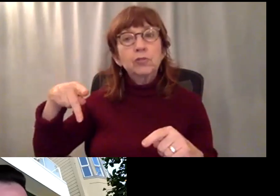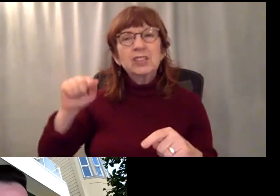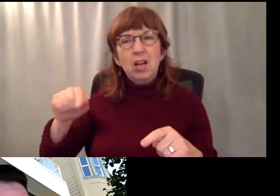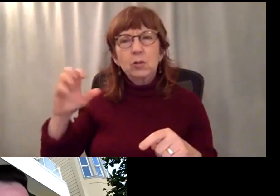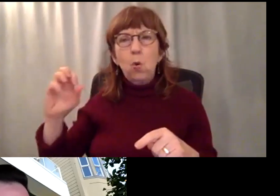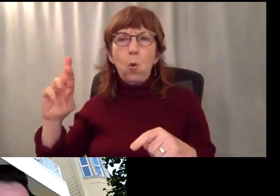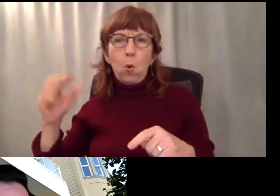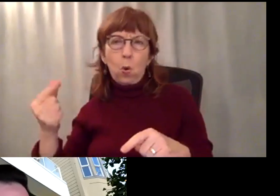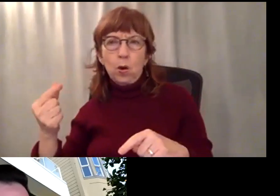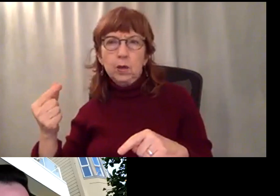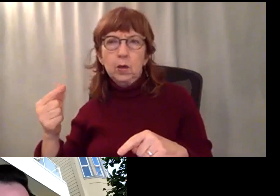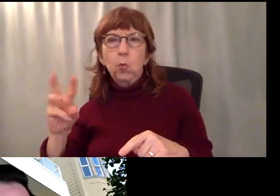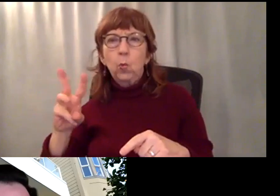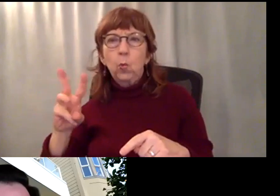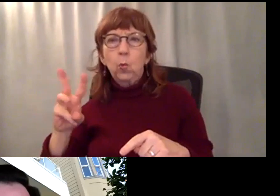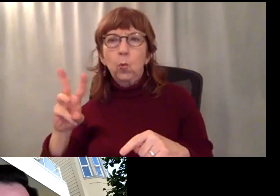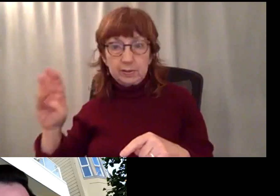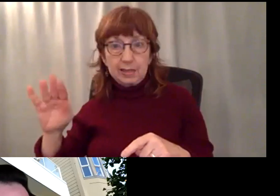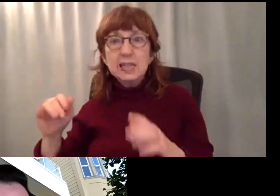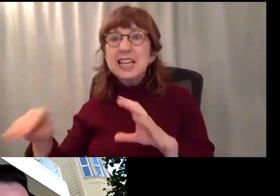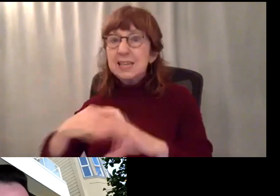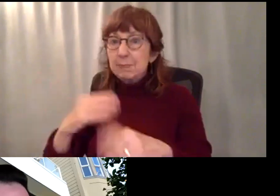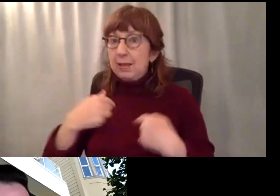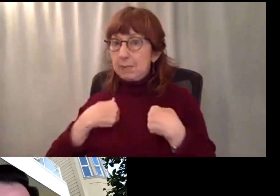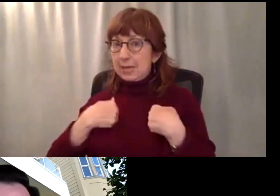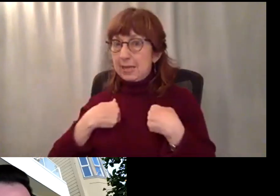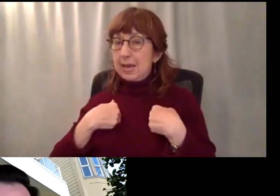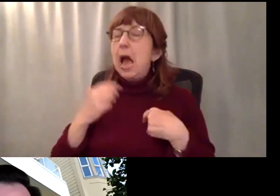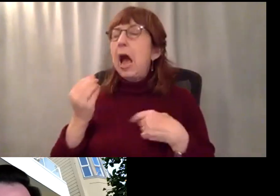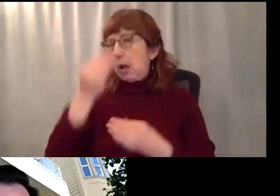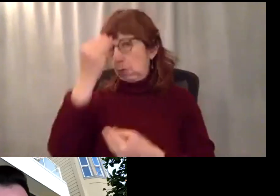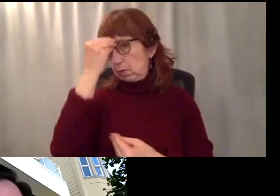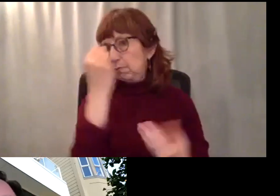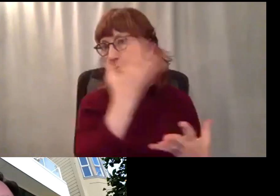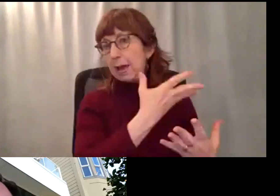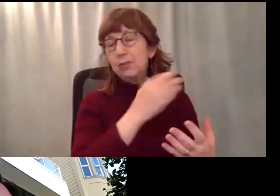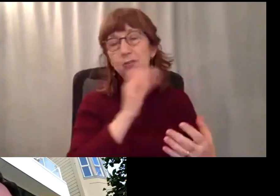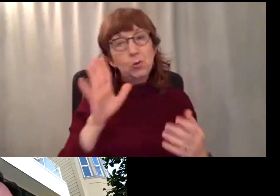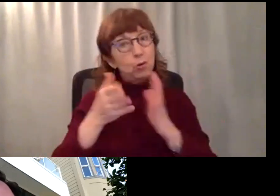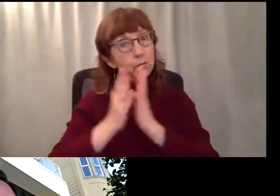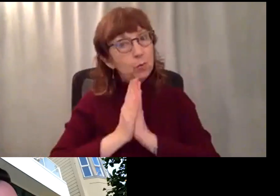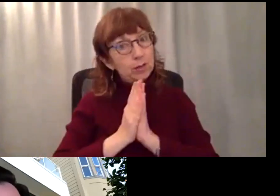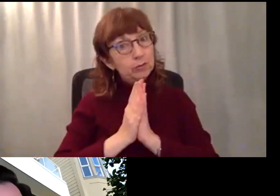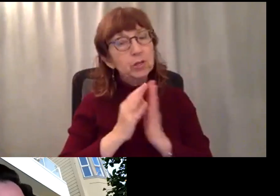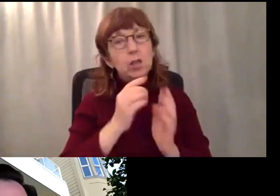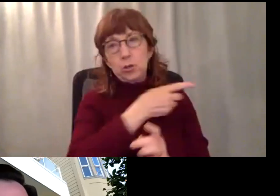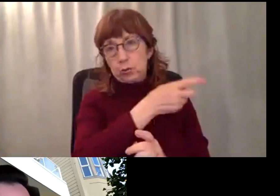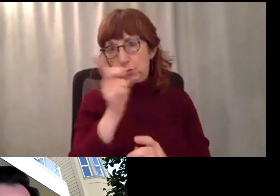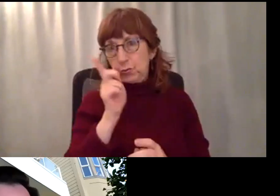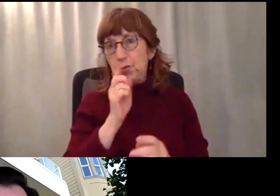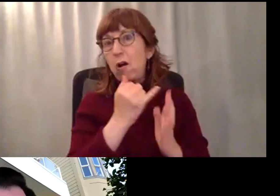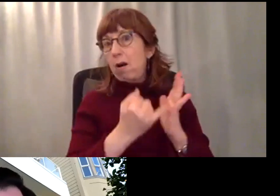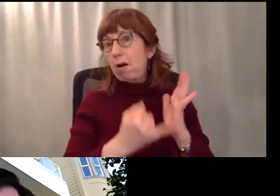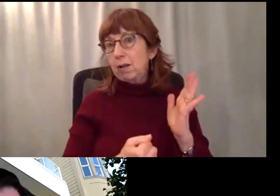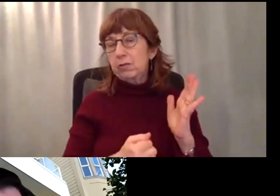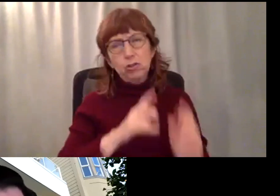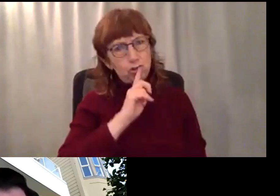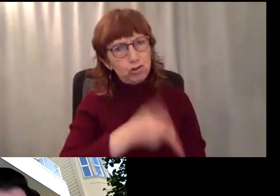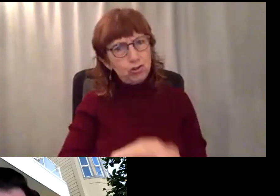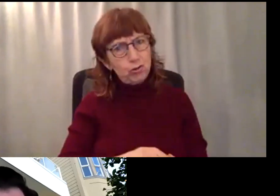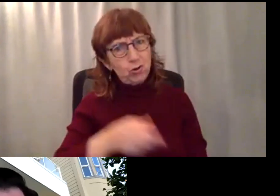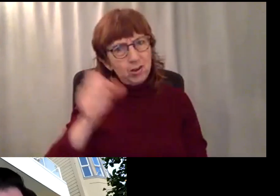queerancestorsproject.org website and email me, I will pass your request on to any of the artists. So